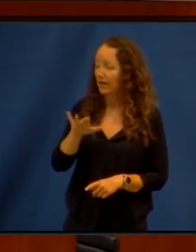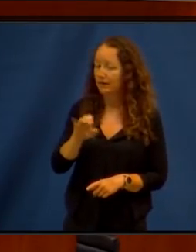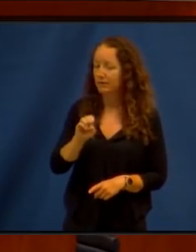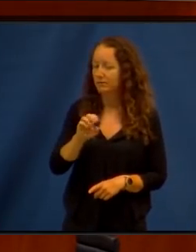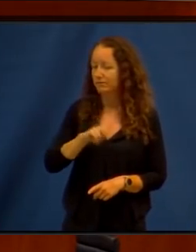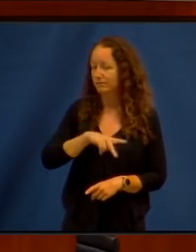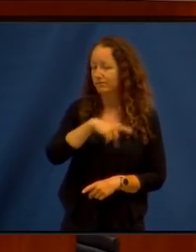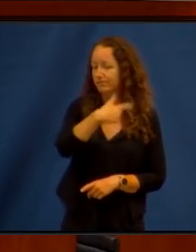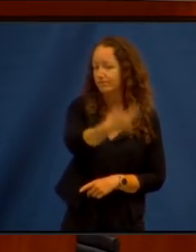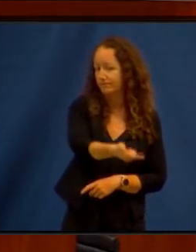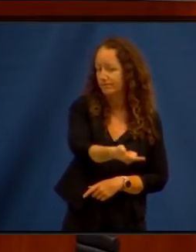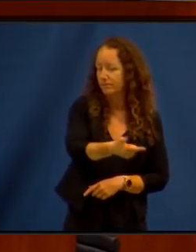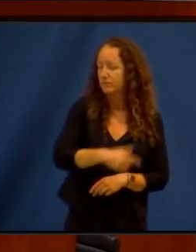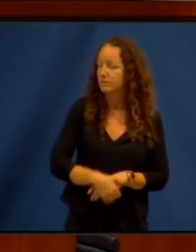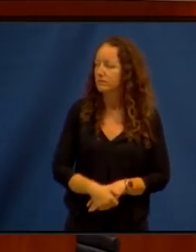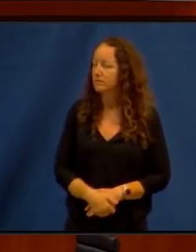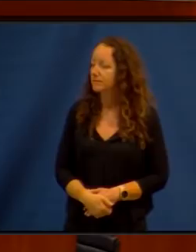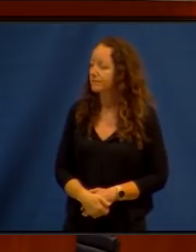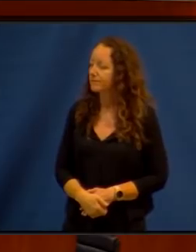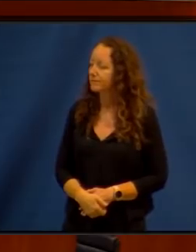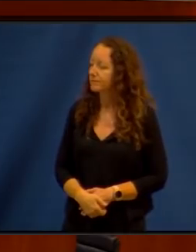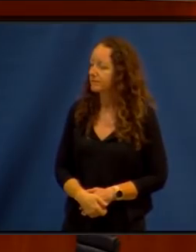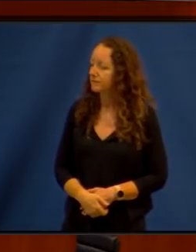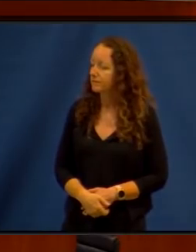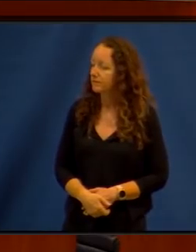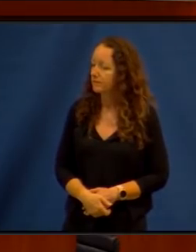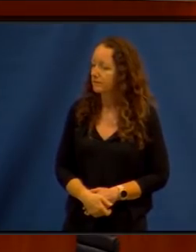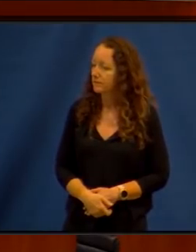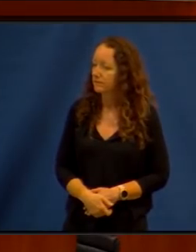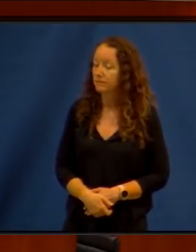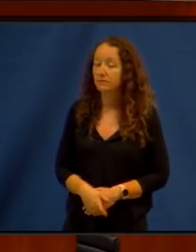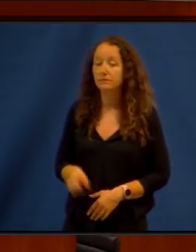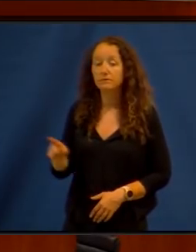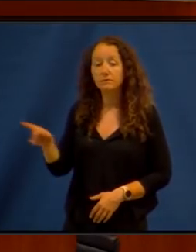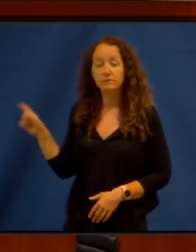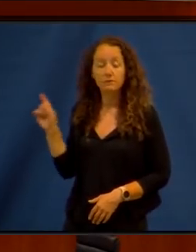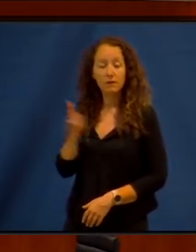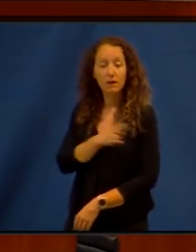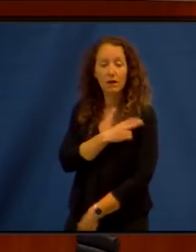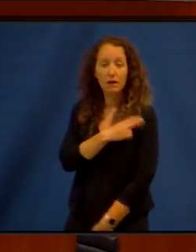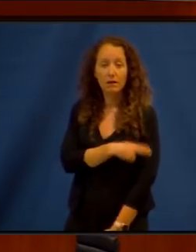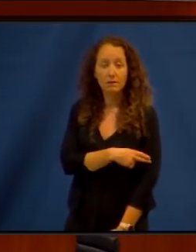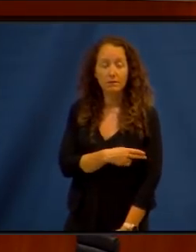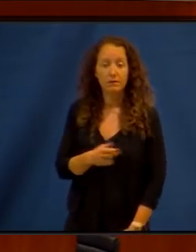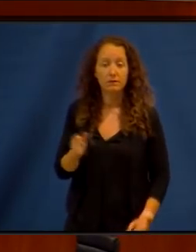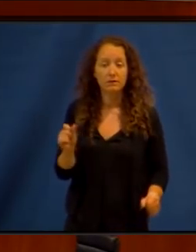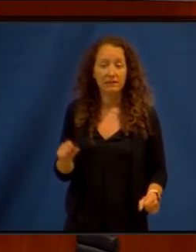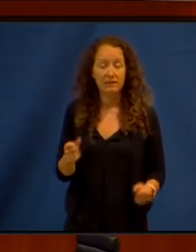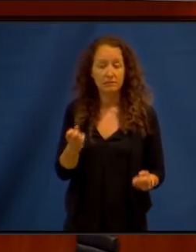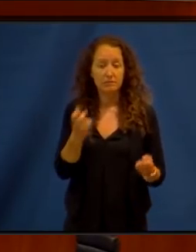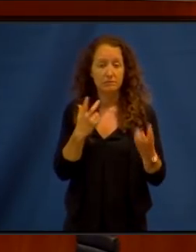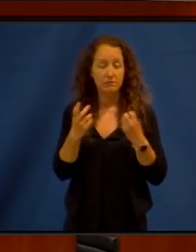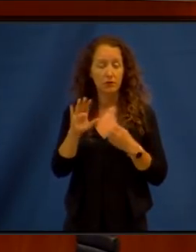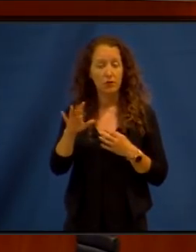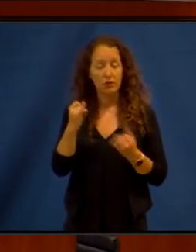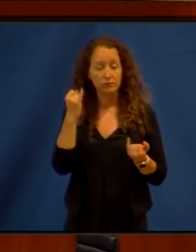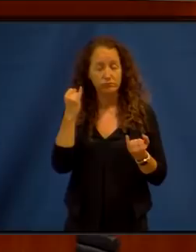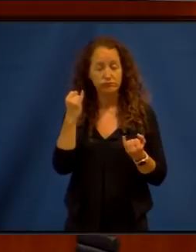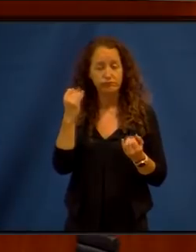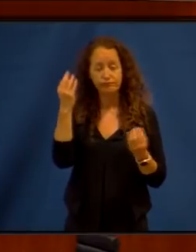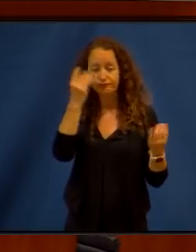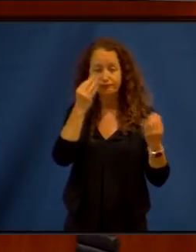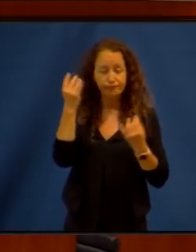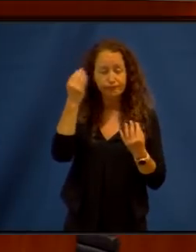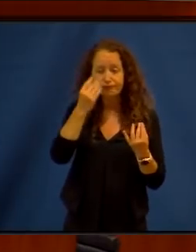Could the hospitals kind of give me your thoughts on, I